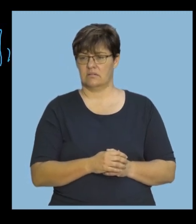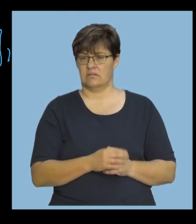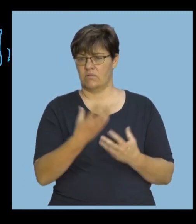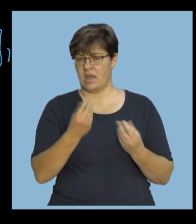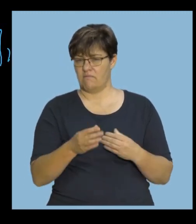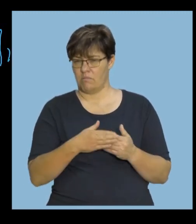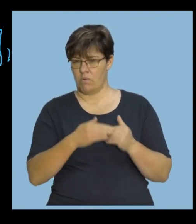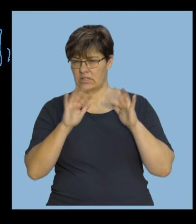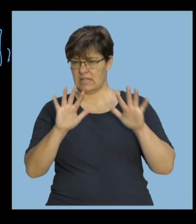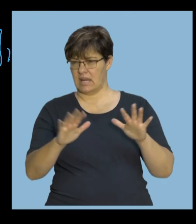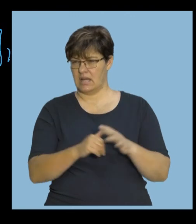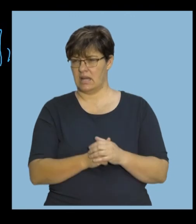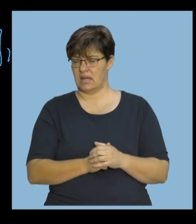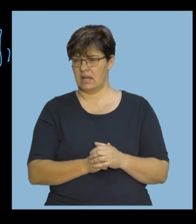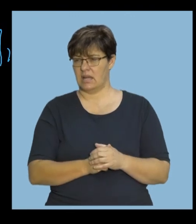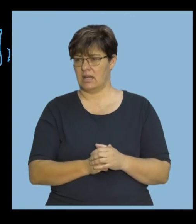what?